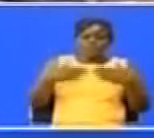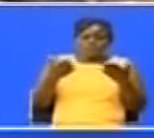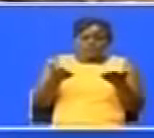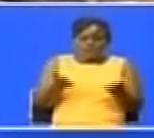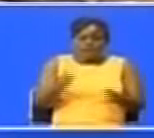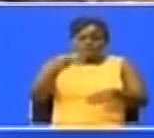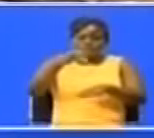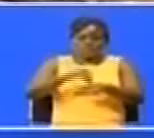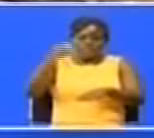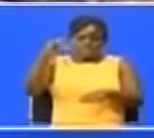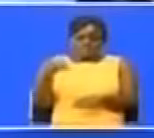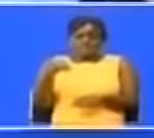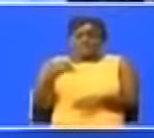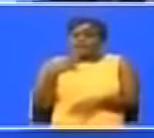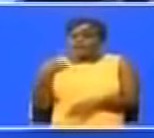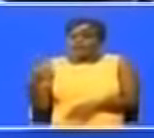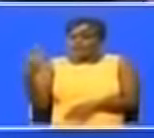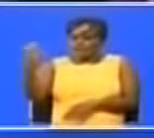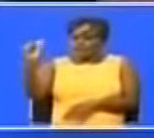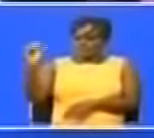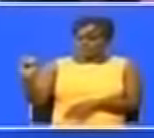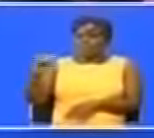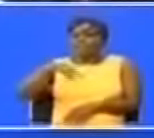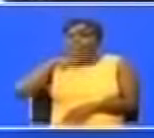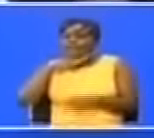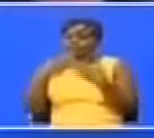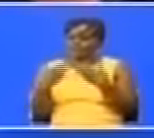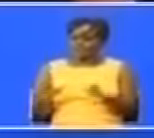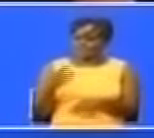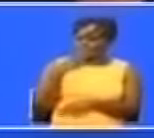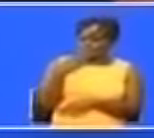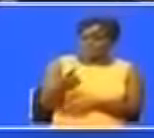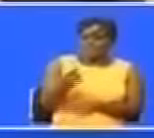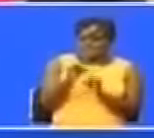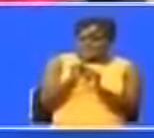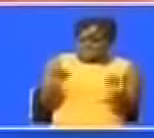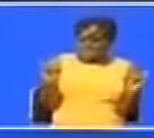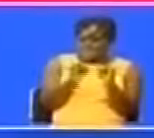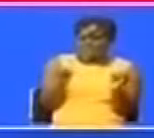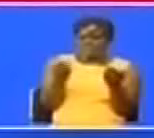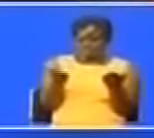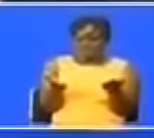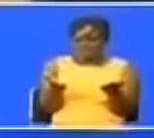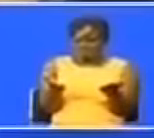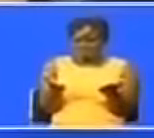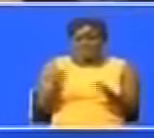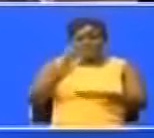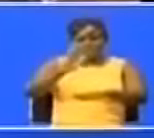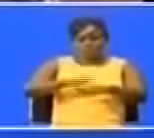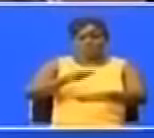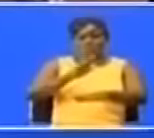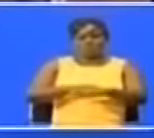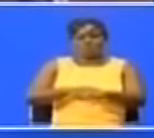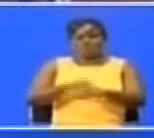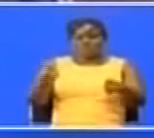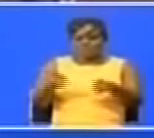been infected and 150 killed. And residents here say this cleanup exercise is a relief. Even